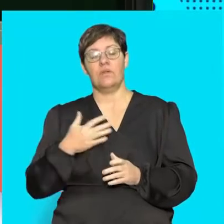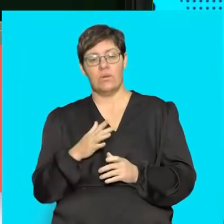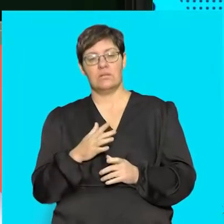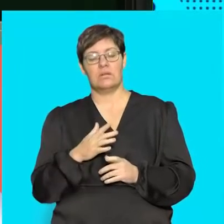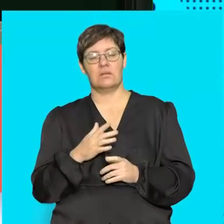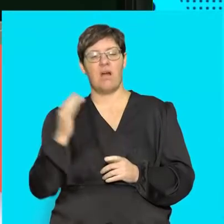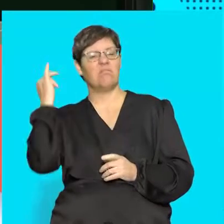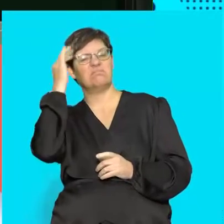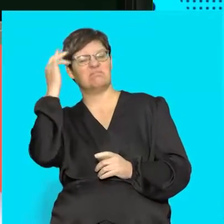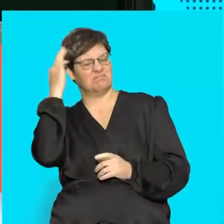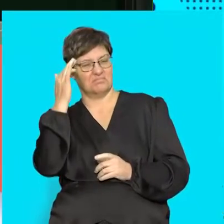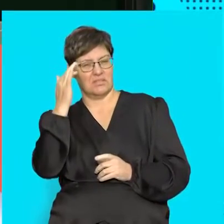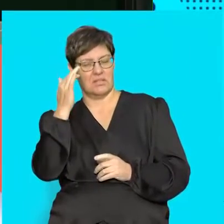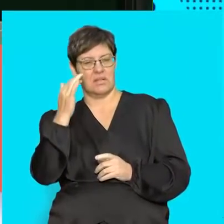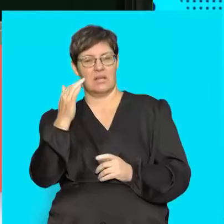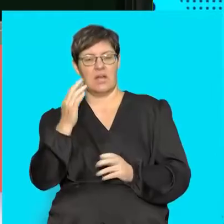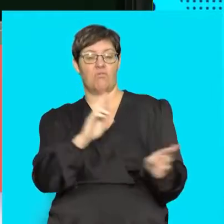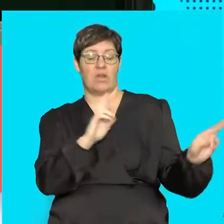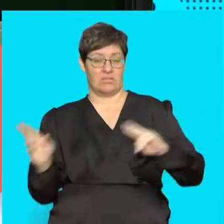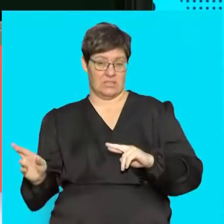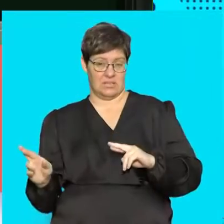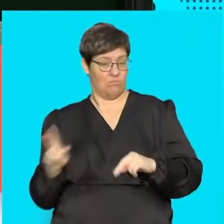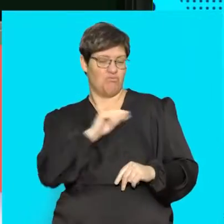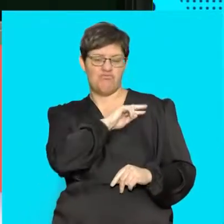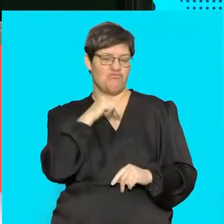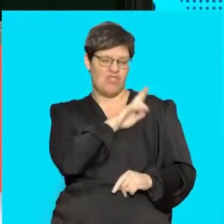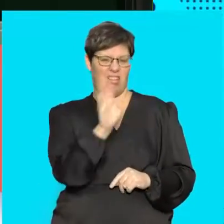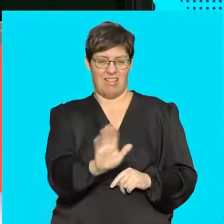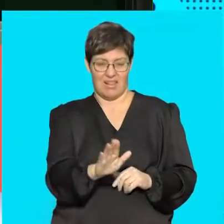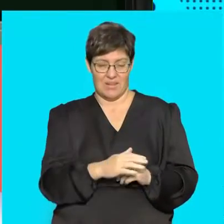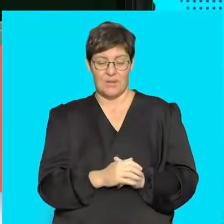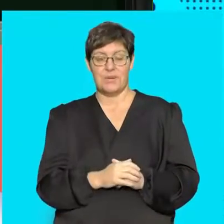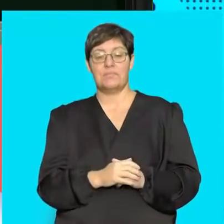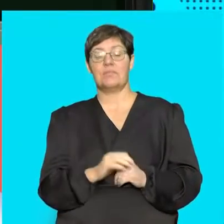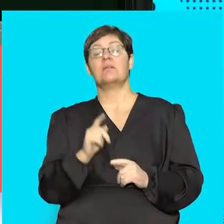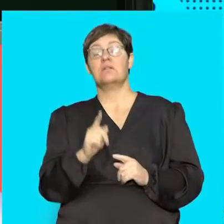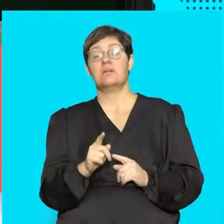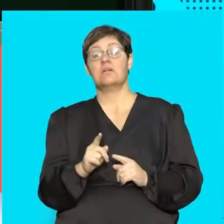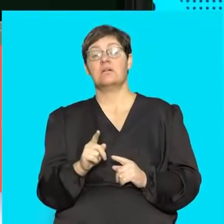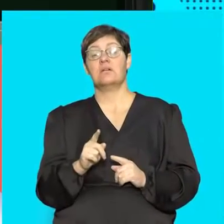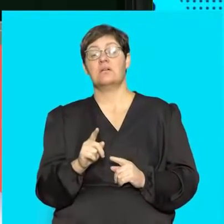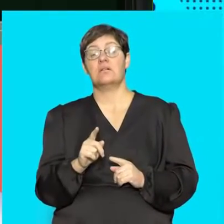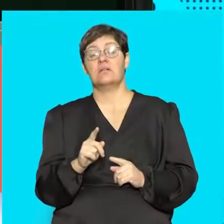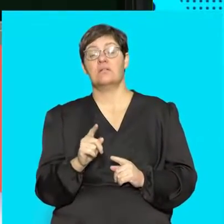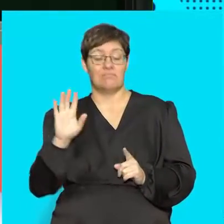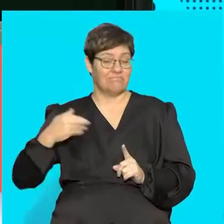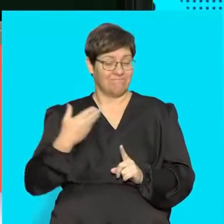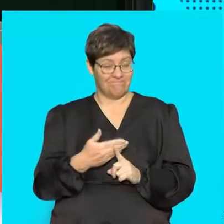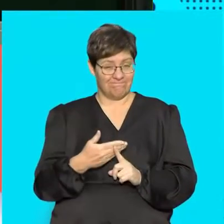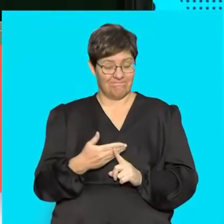with an hypothetical reaction, and we need to now remember everything that we've done up to now